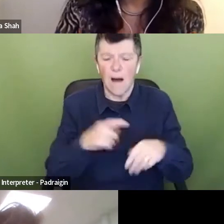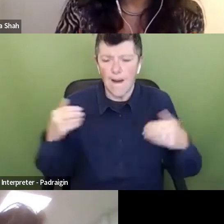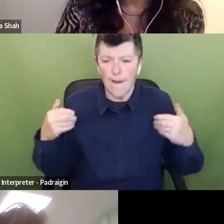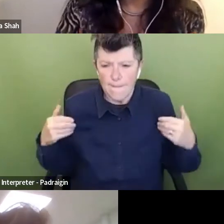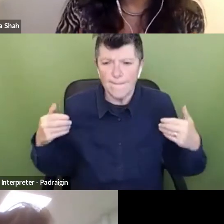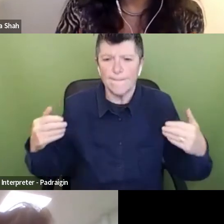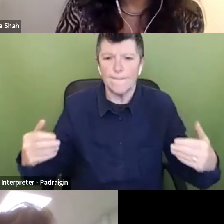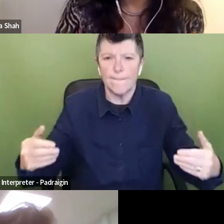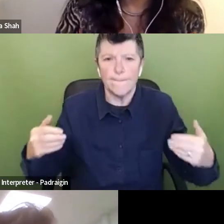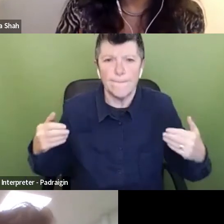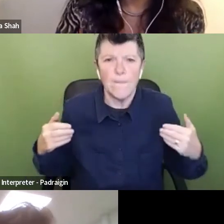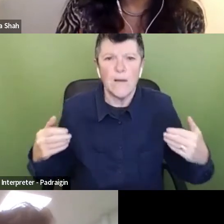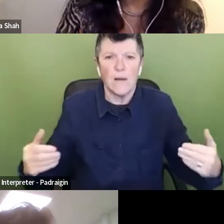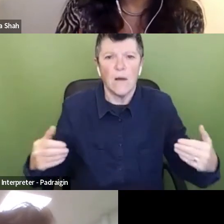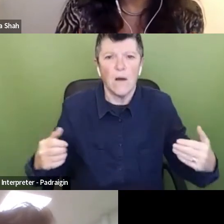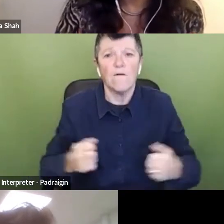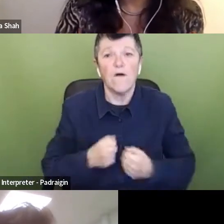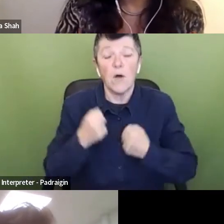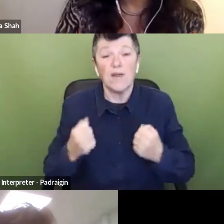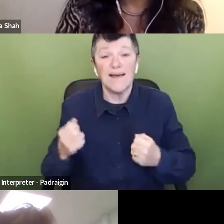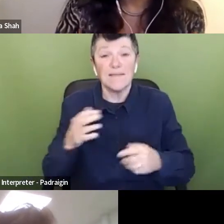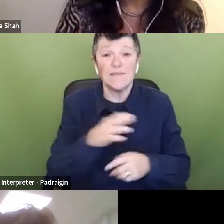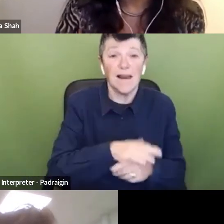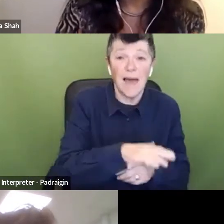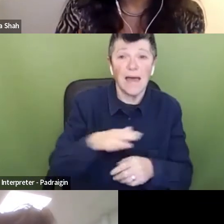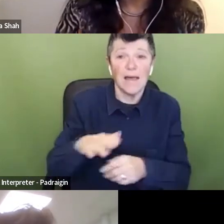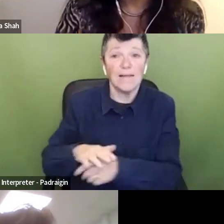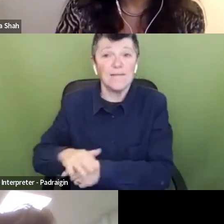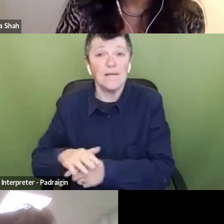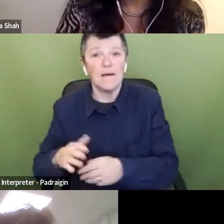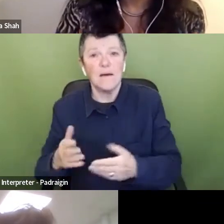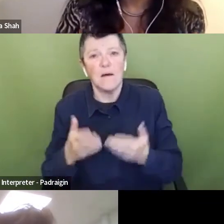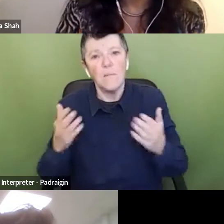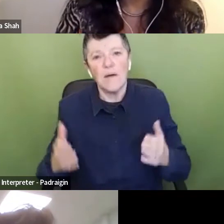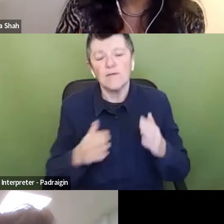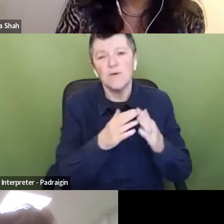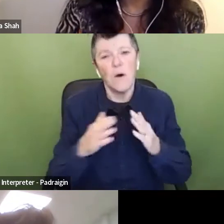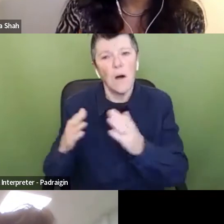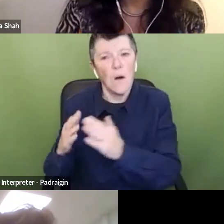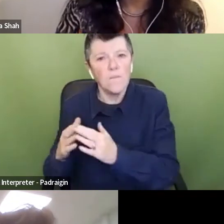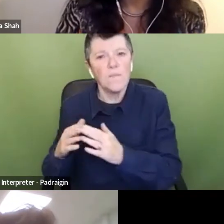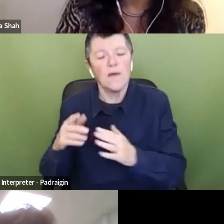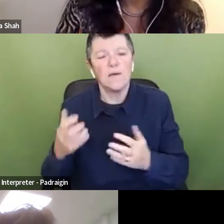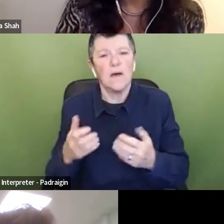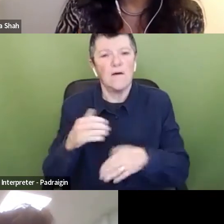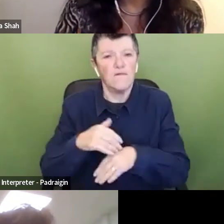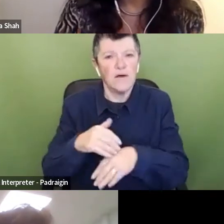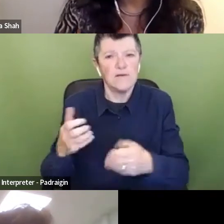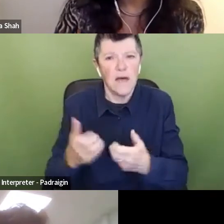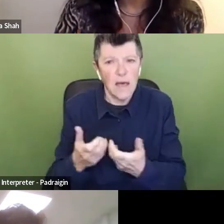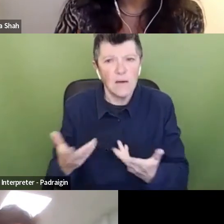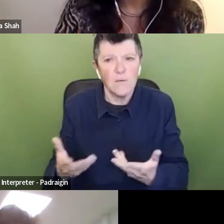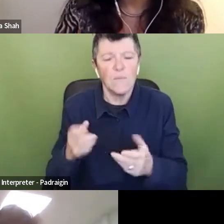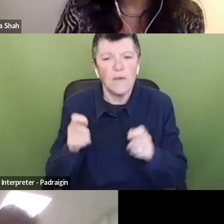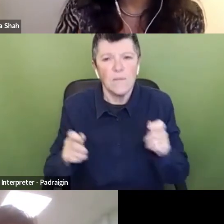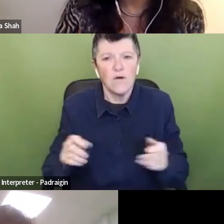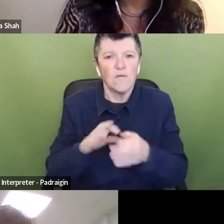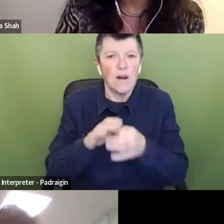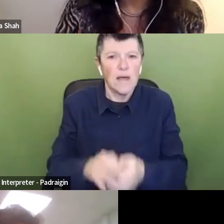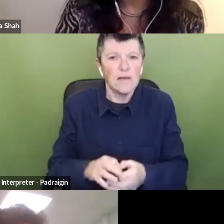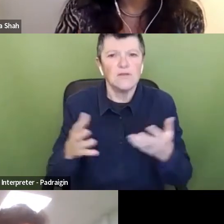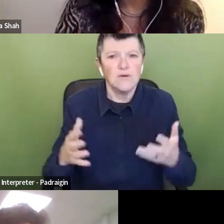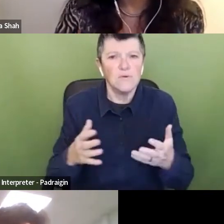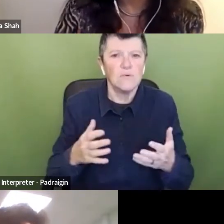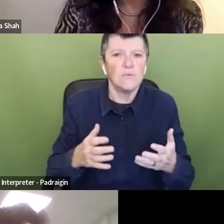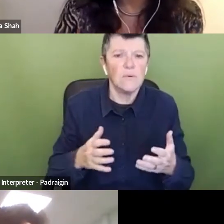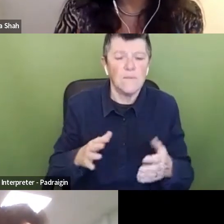owning a home affects the ways in which people relate to place and, kind of sense of self and place. So yeah, that's kind of things